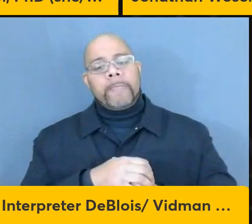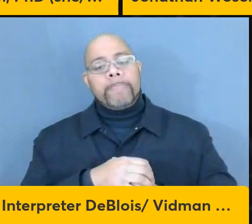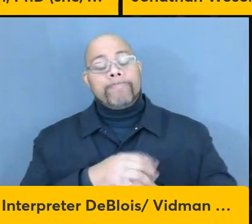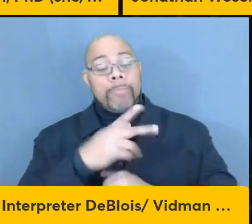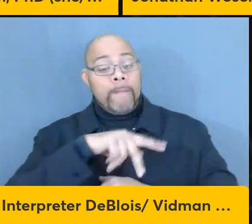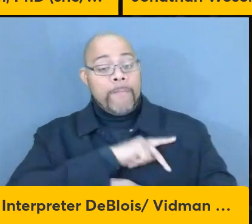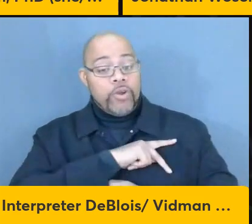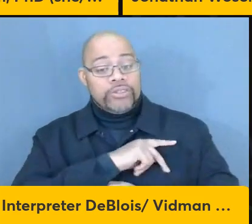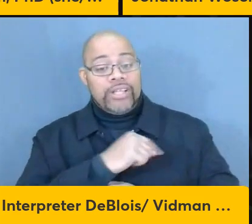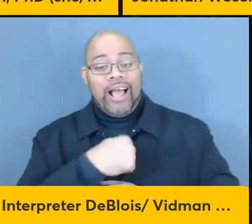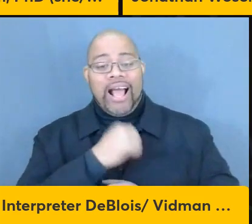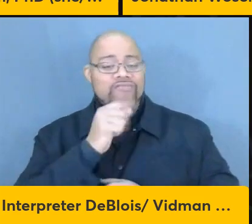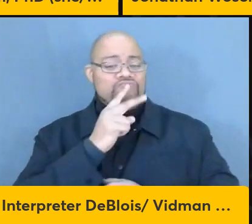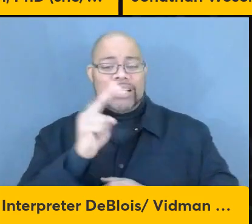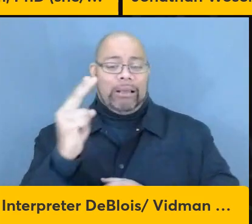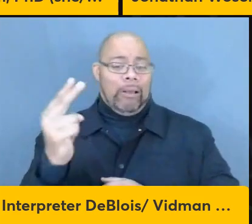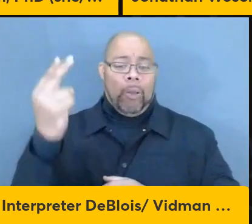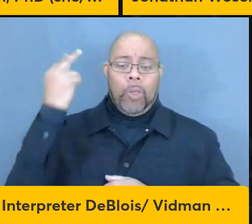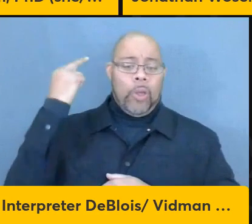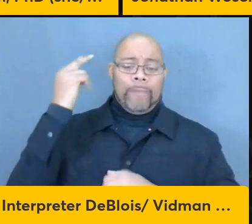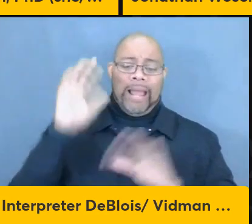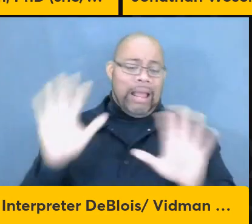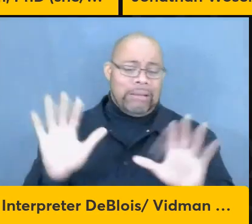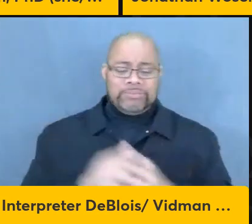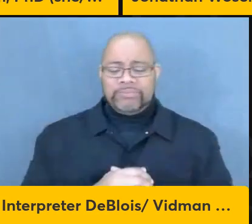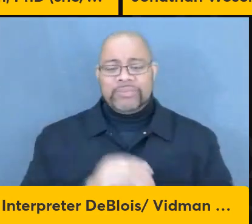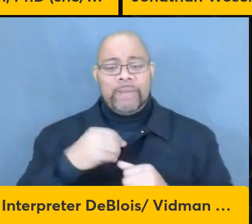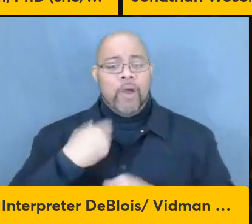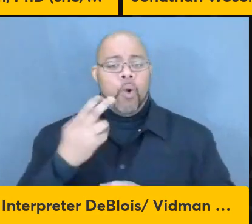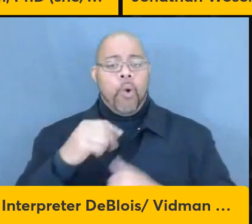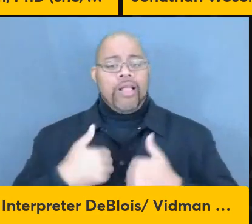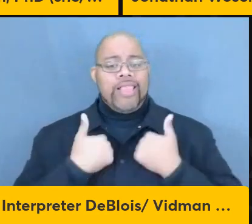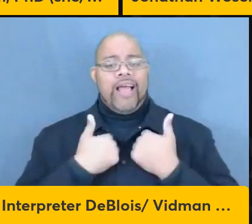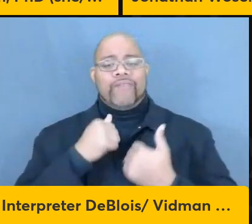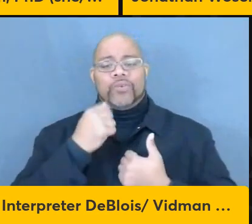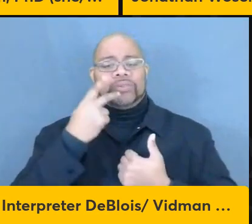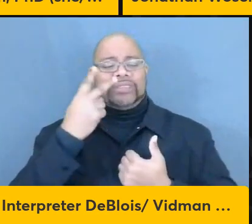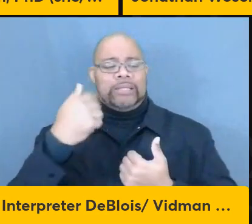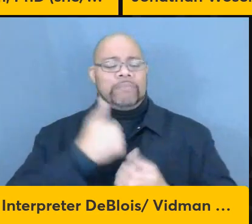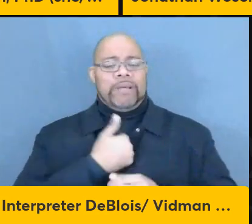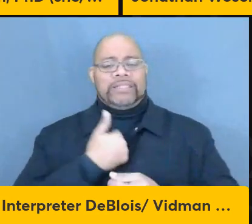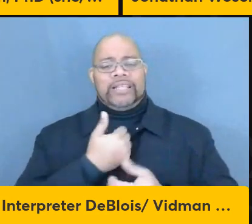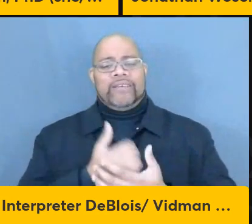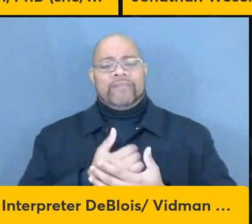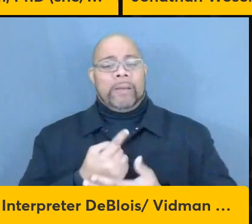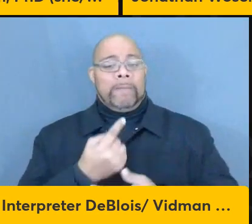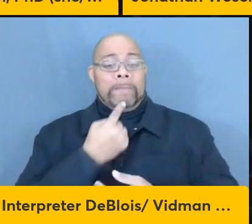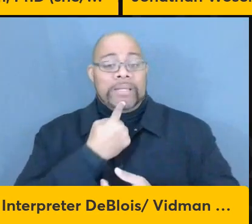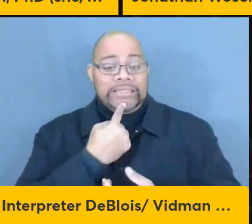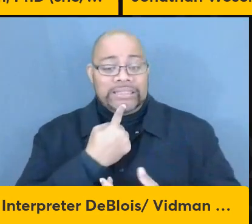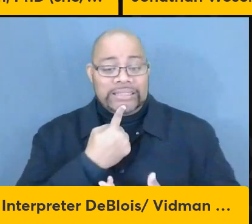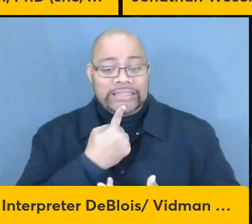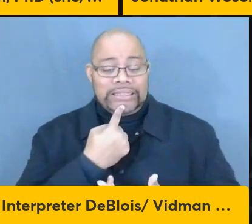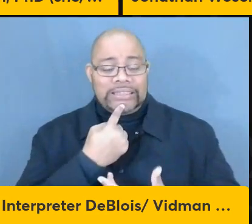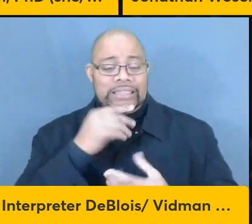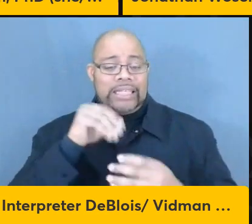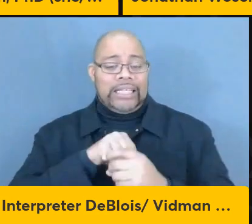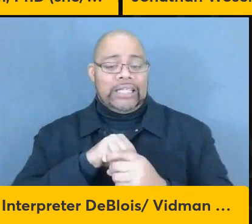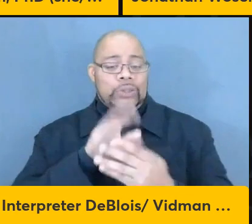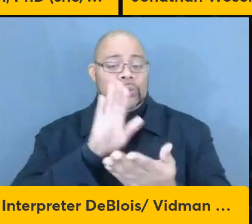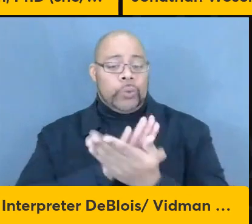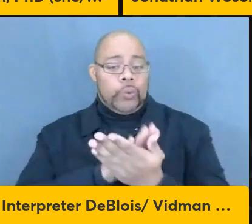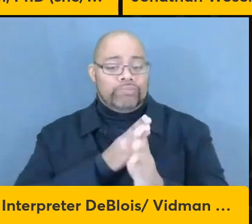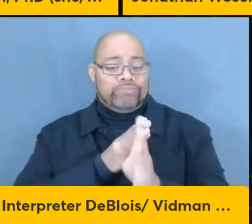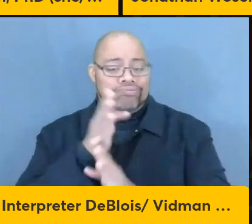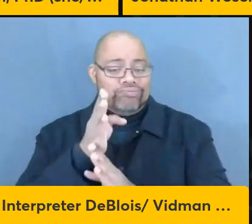personally, I haven't really looked back, in my own life. I don't find myself missing being in academia.